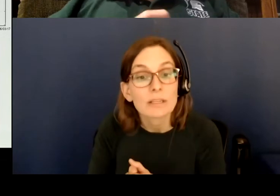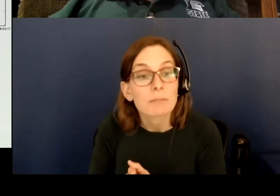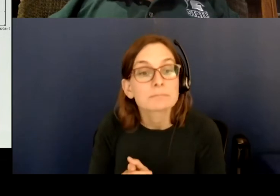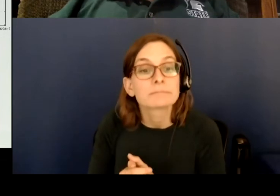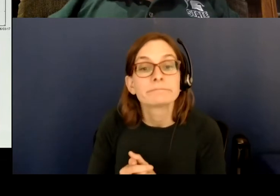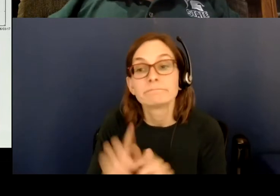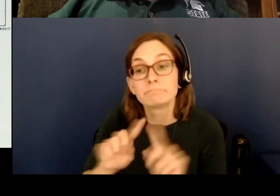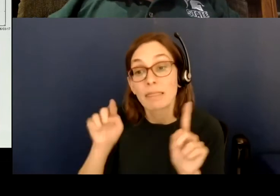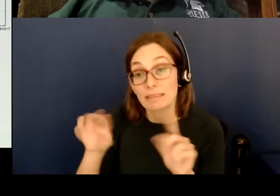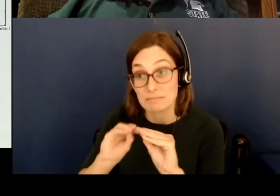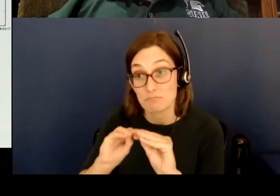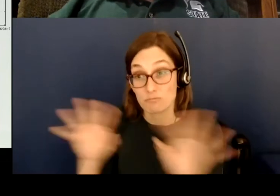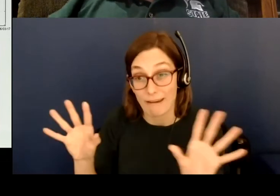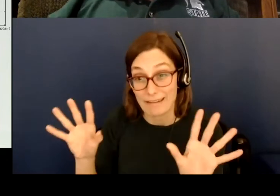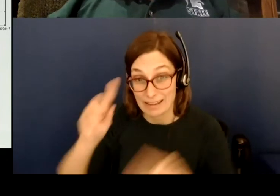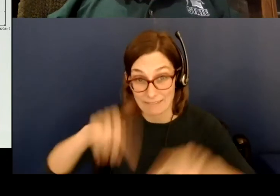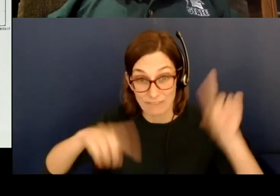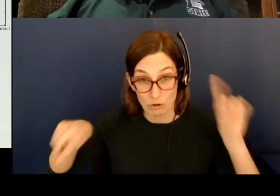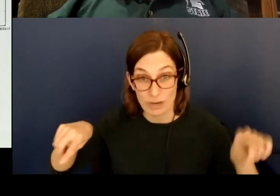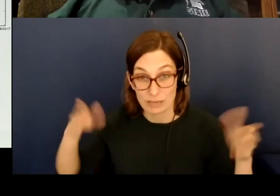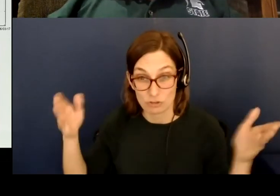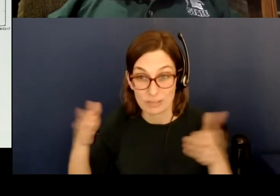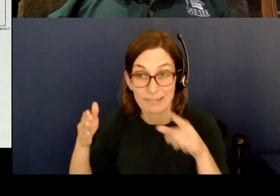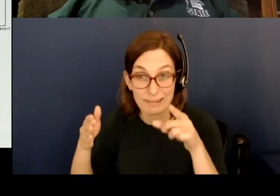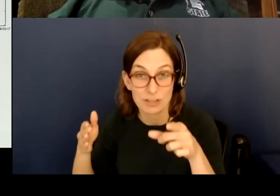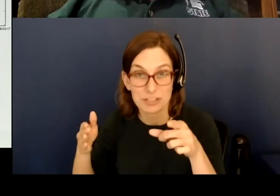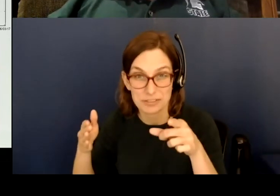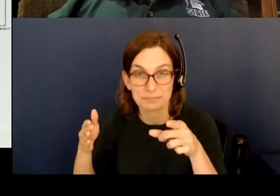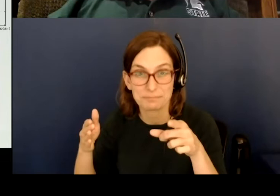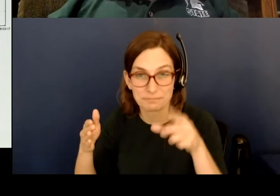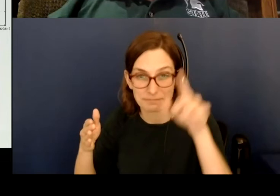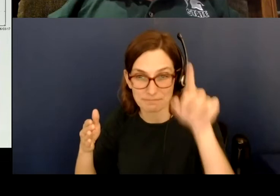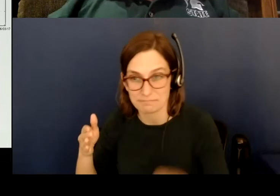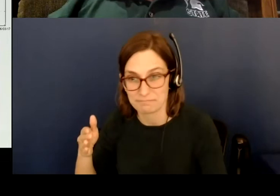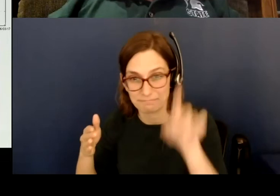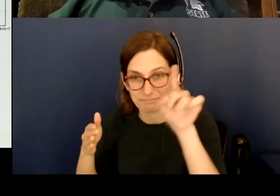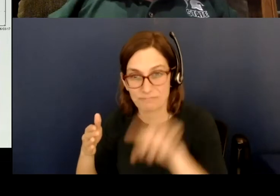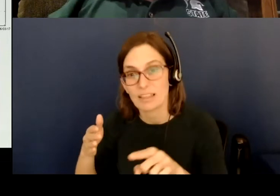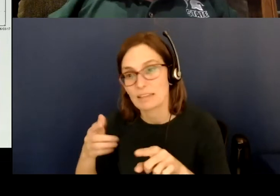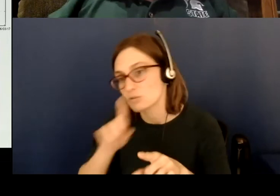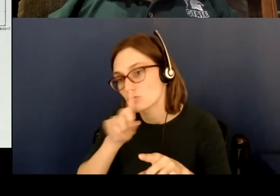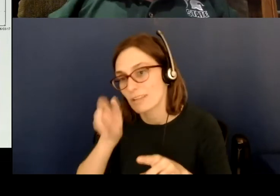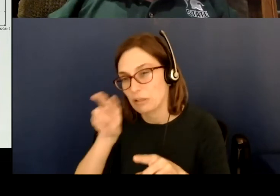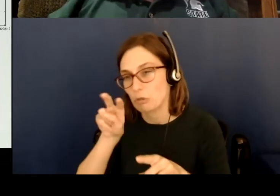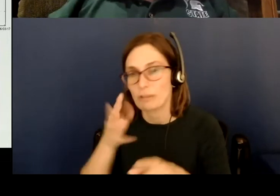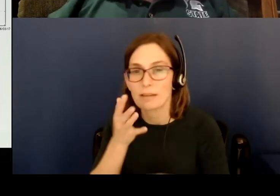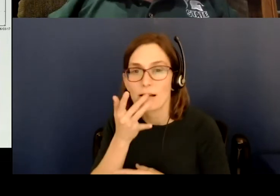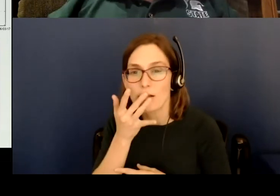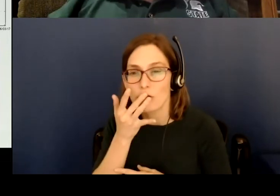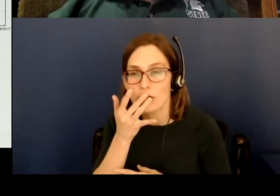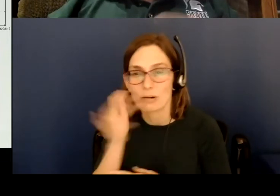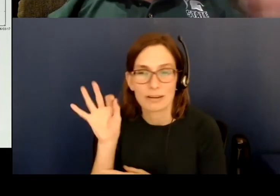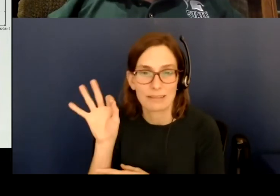this brightness variation here, properly you have to refer to the color, because if you look at these stars in